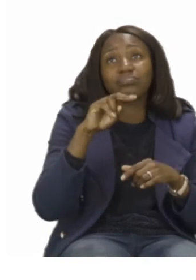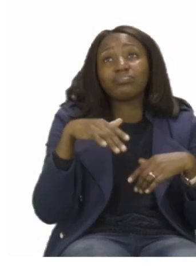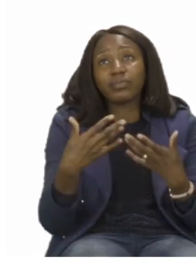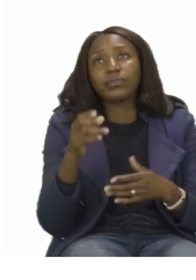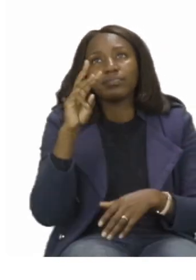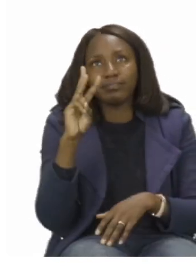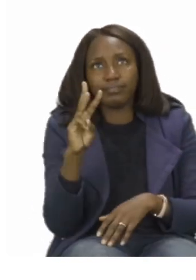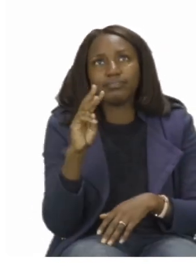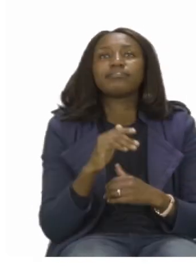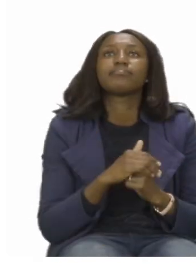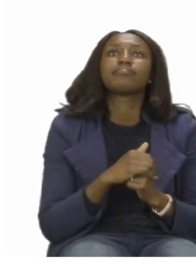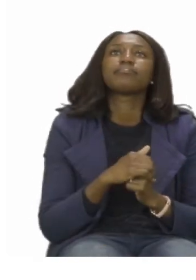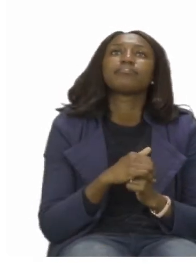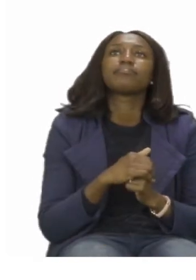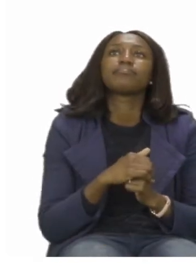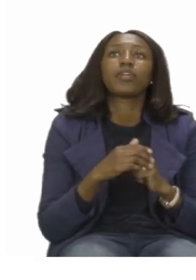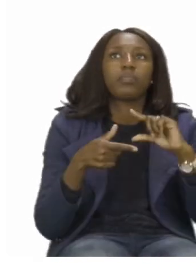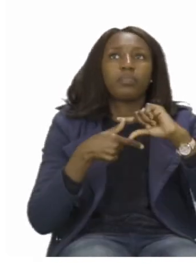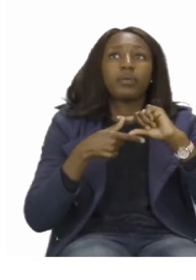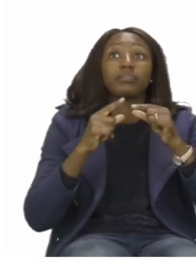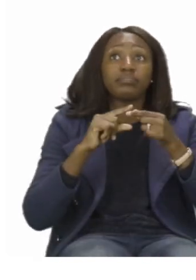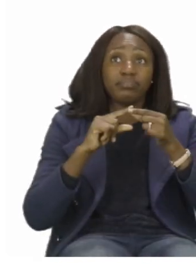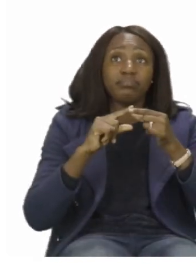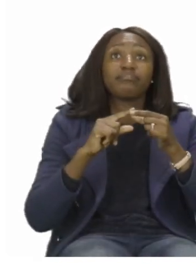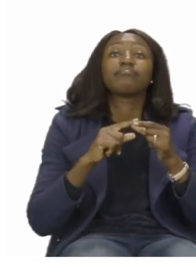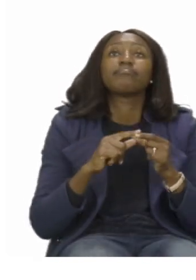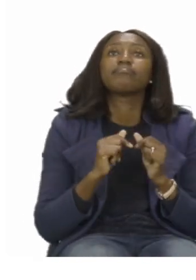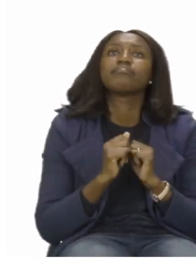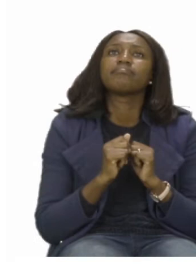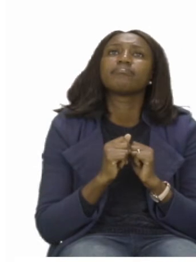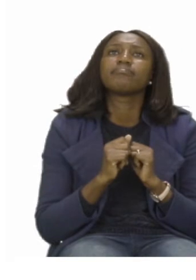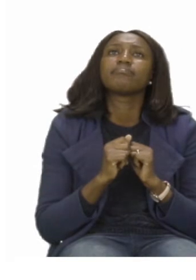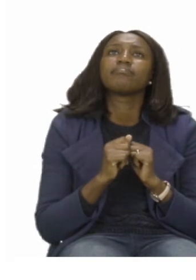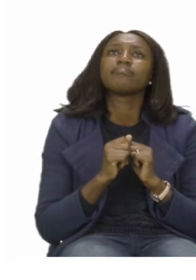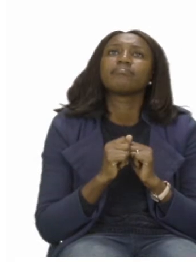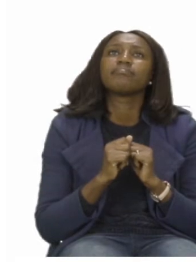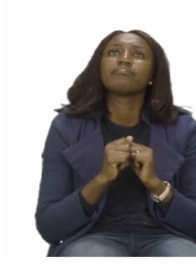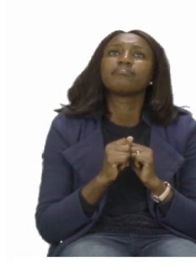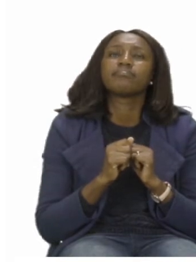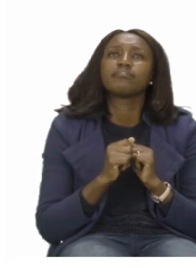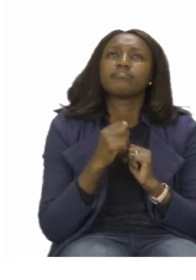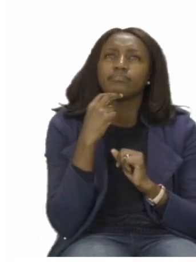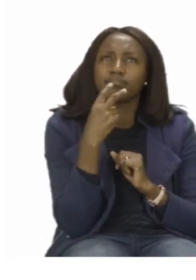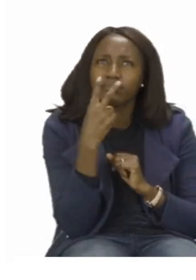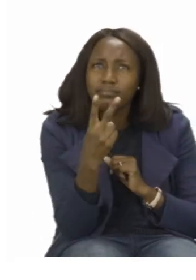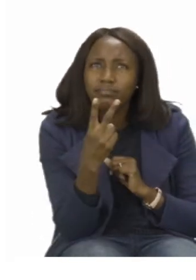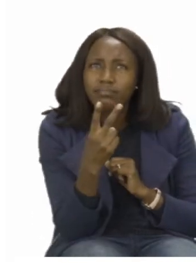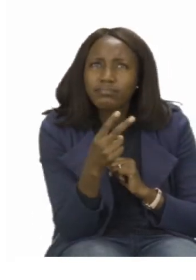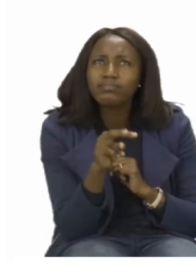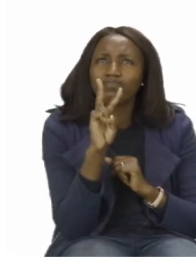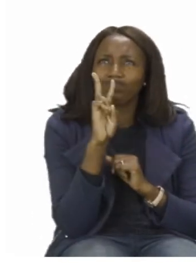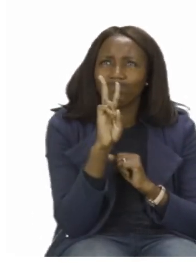we are dealing with shapes. So today we are going to talk about and look at